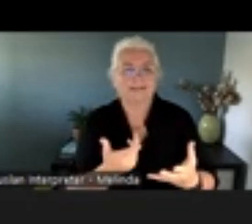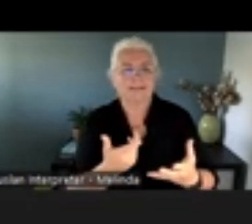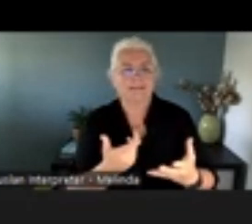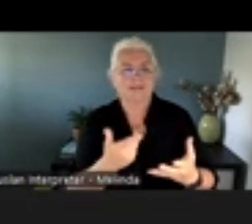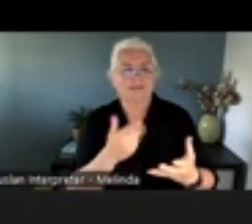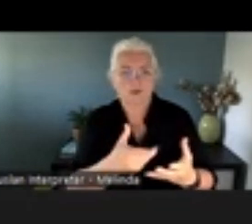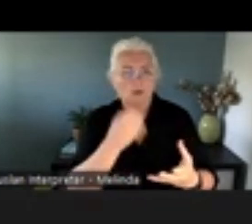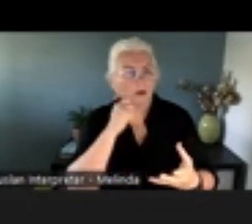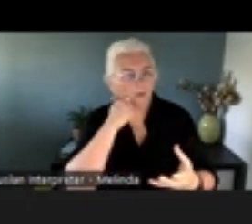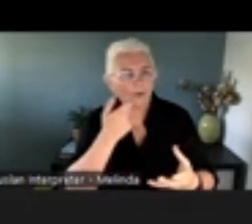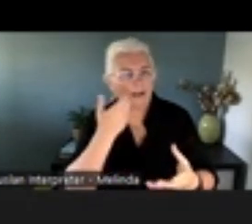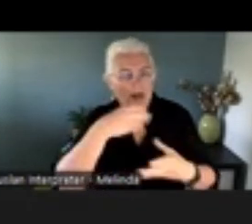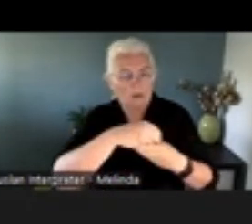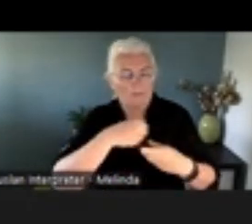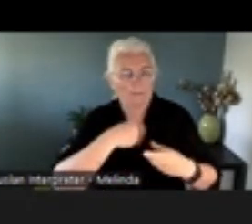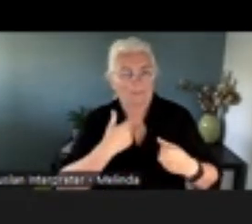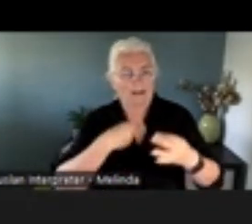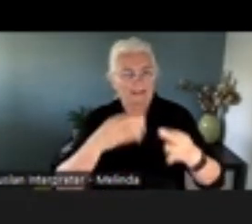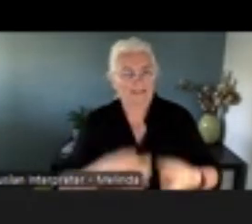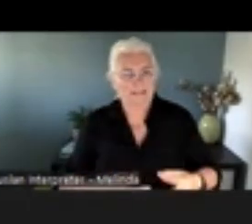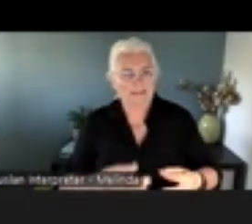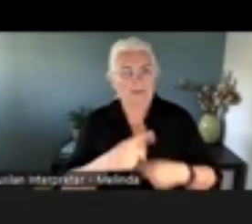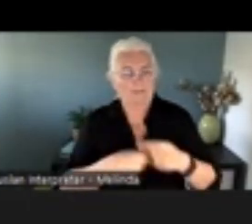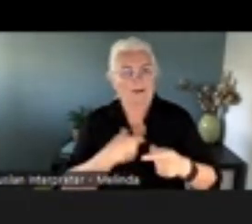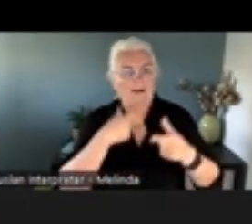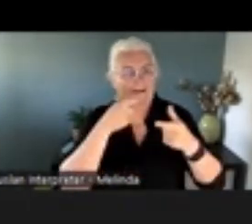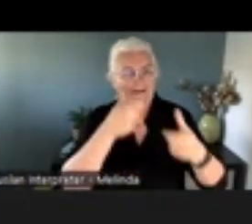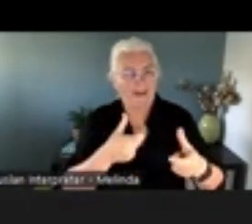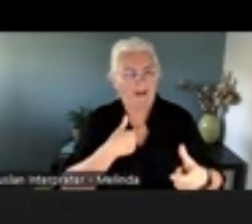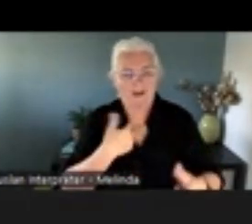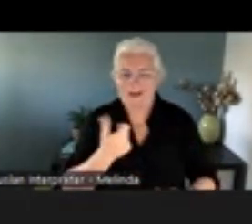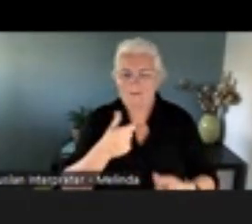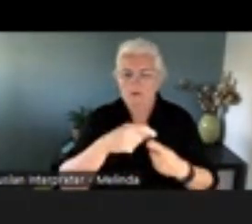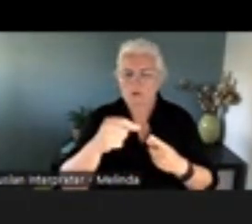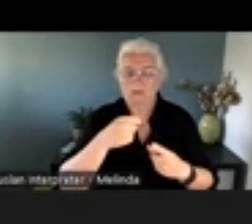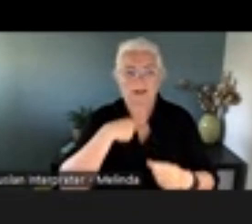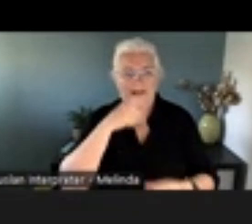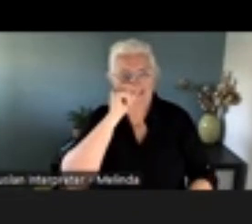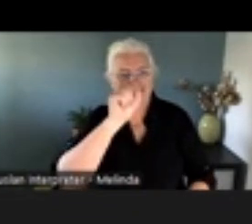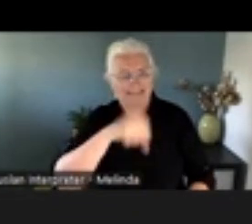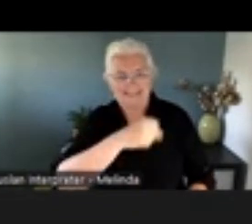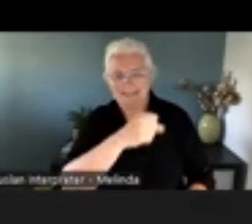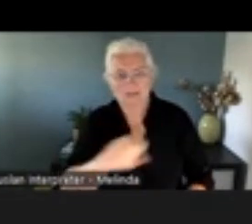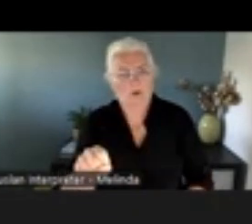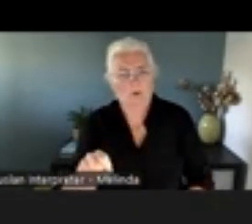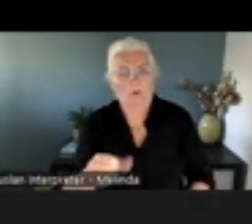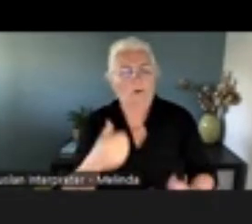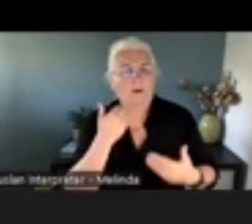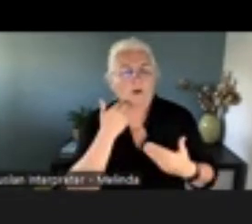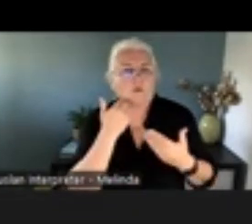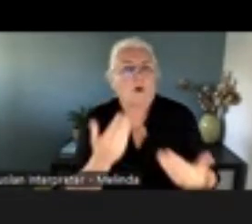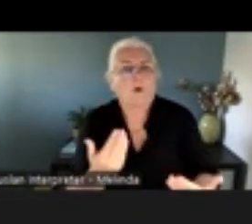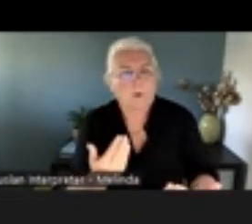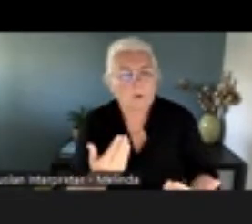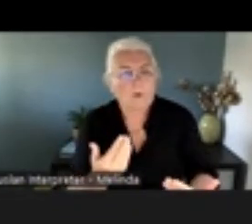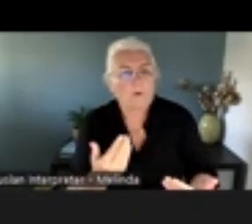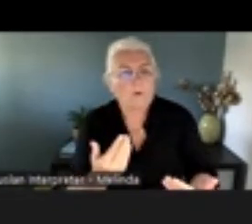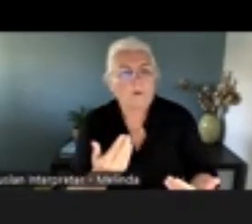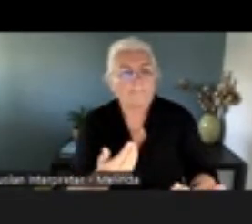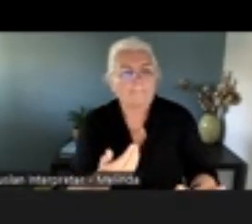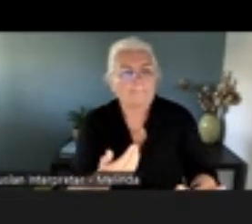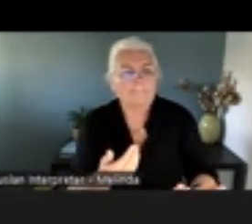and services. I have choices and I can say yes, no, or I do not know. Then it's got a corresponding